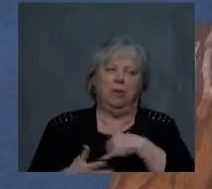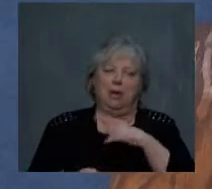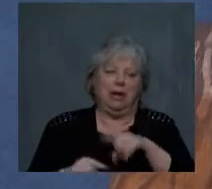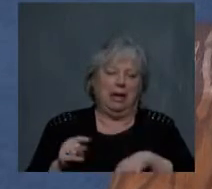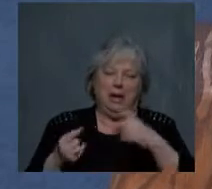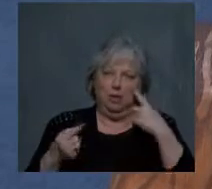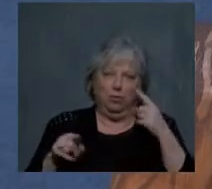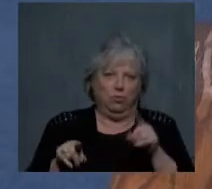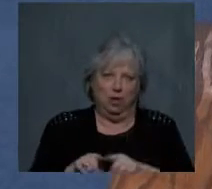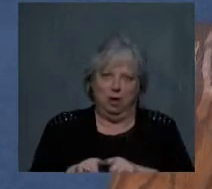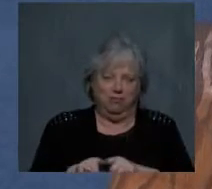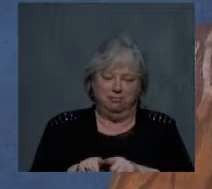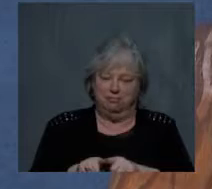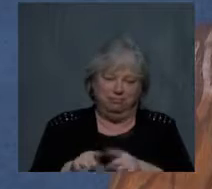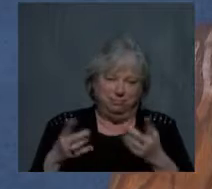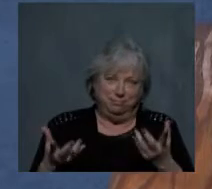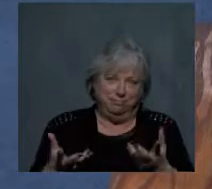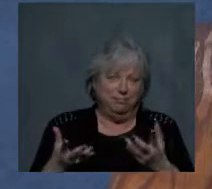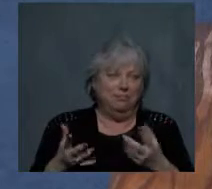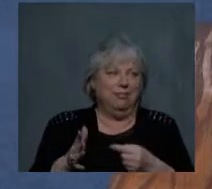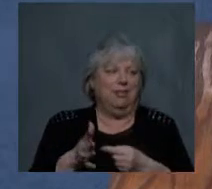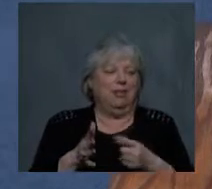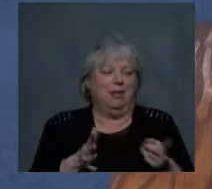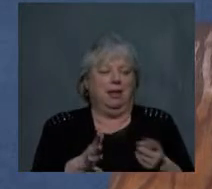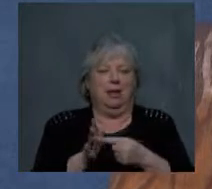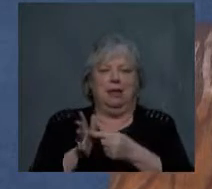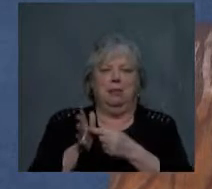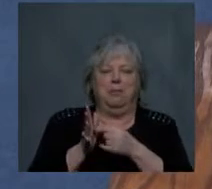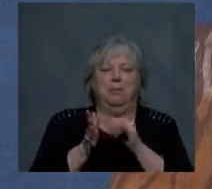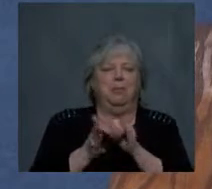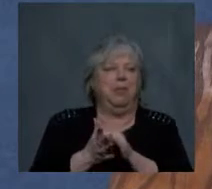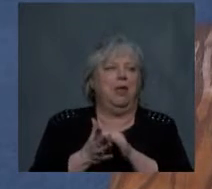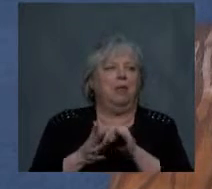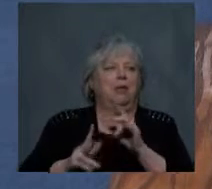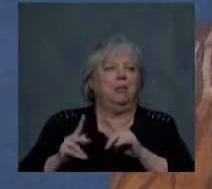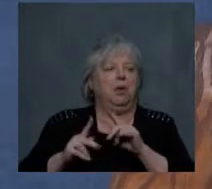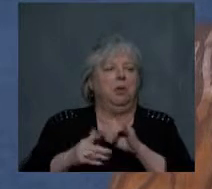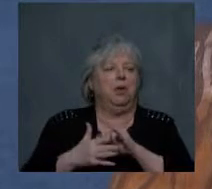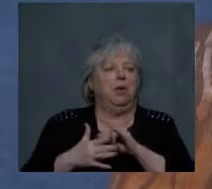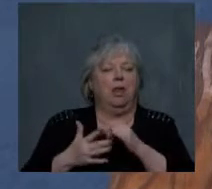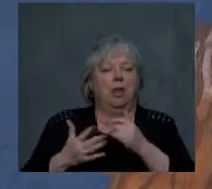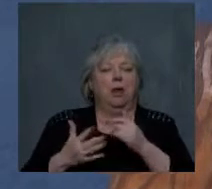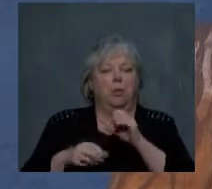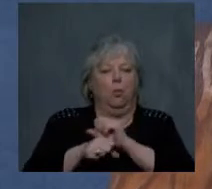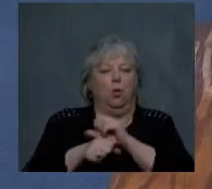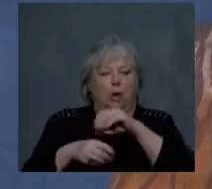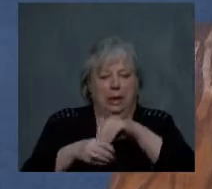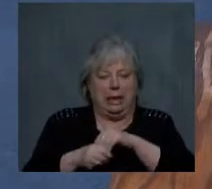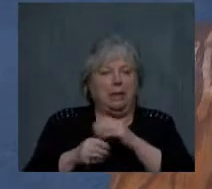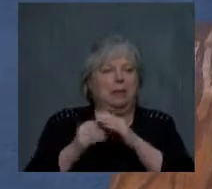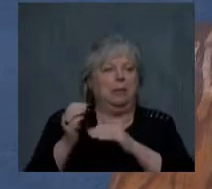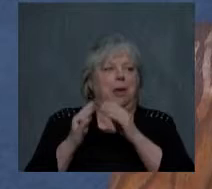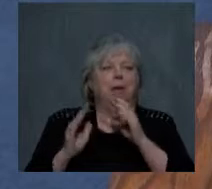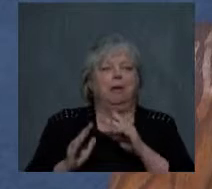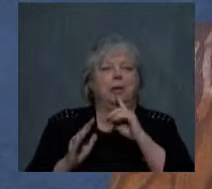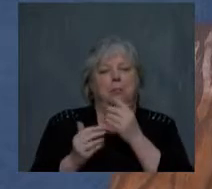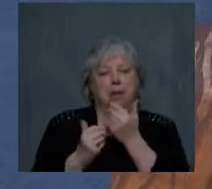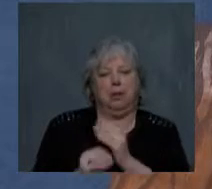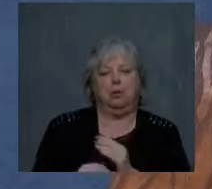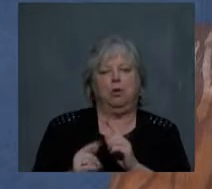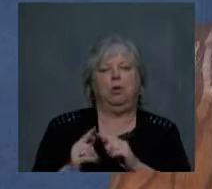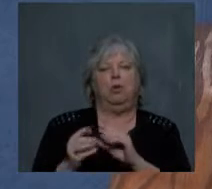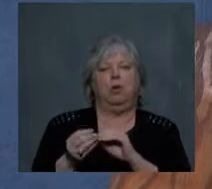can't agree to is the demand that the occupancy for the building be limited to the number of parking